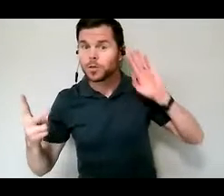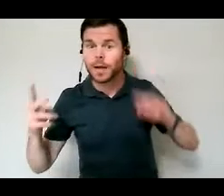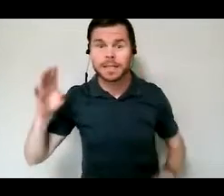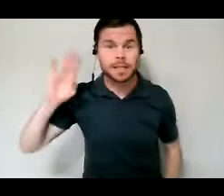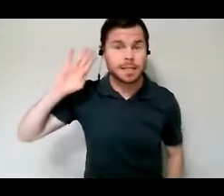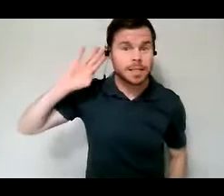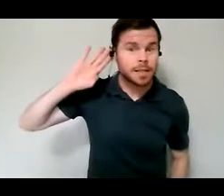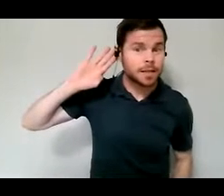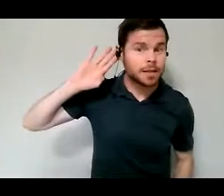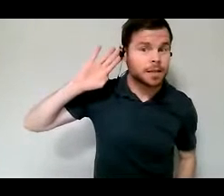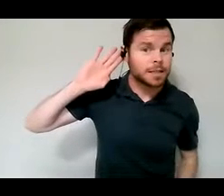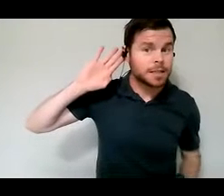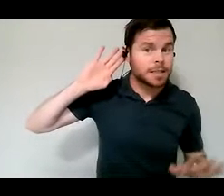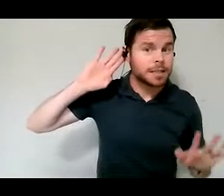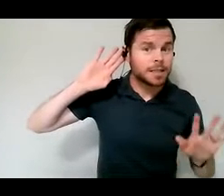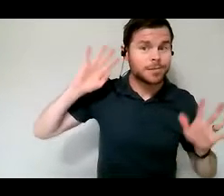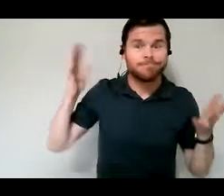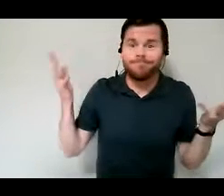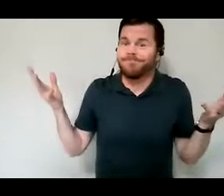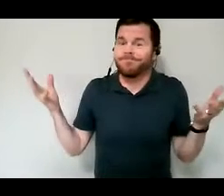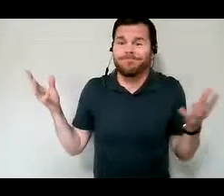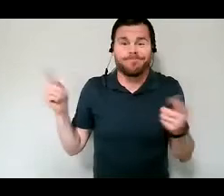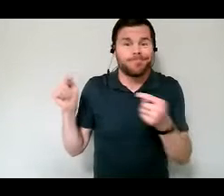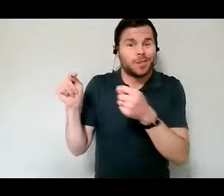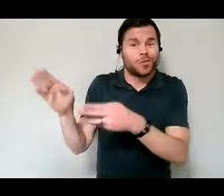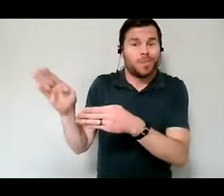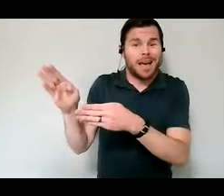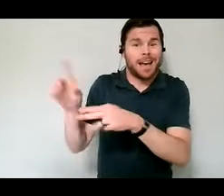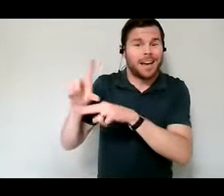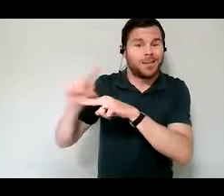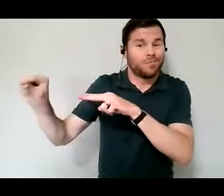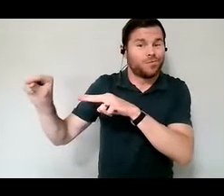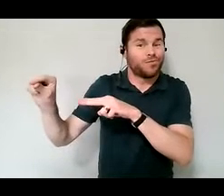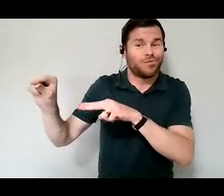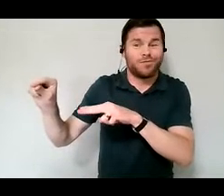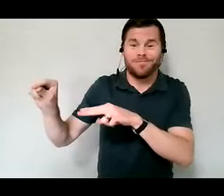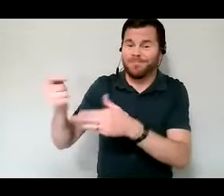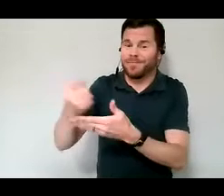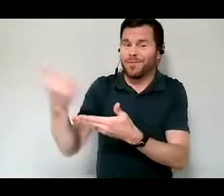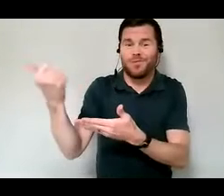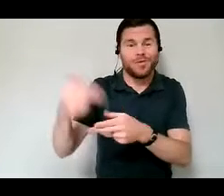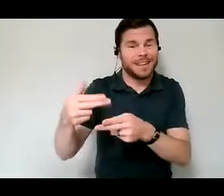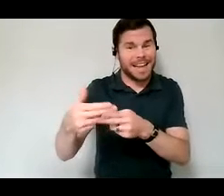Going 3 times. Oh no! Better remove that name. Let's do it again. Do it again.